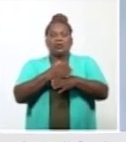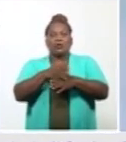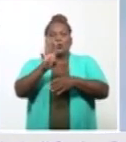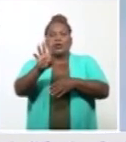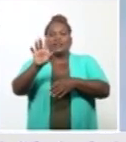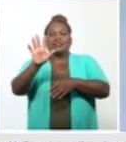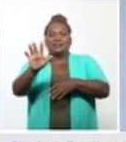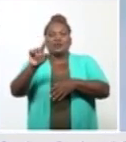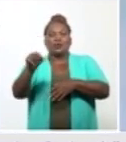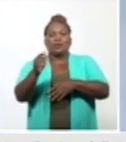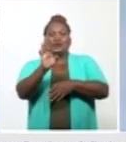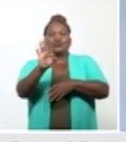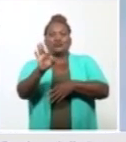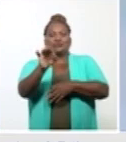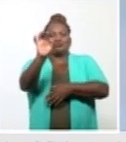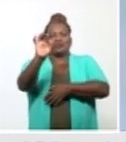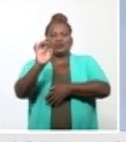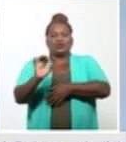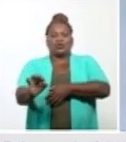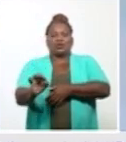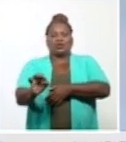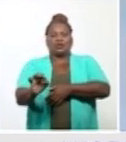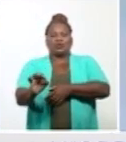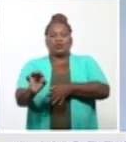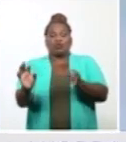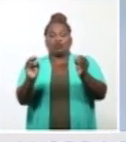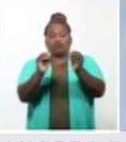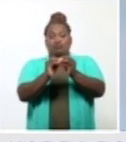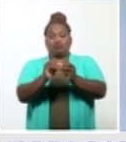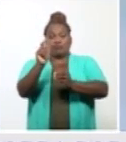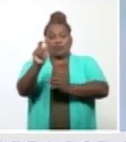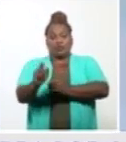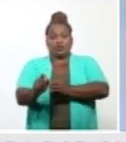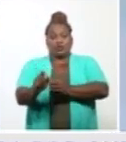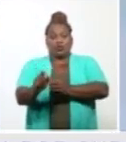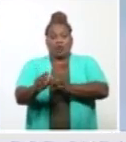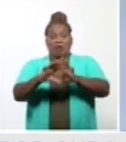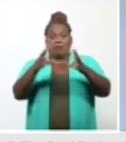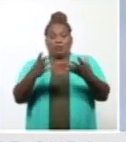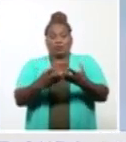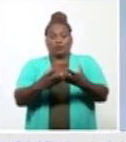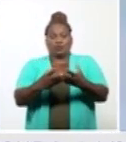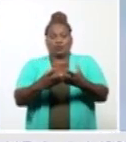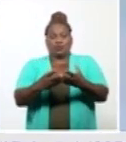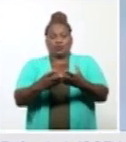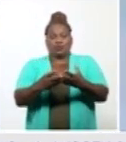2,620 more in just one day, and as we said before, a lethality of